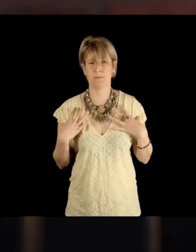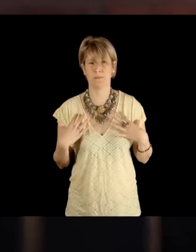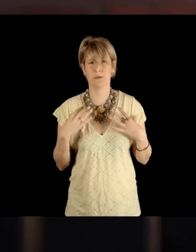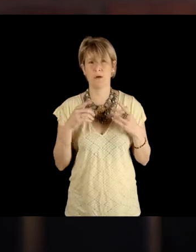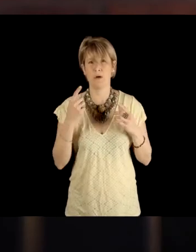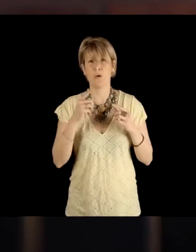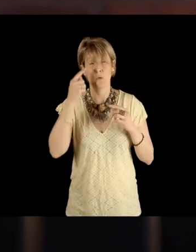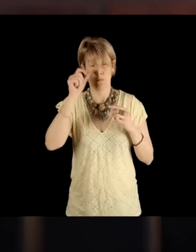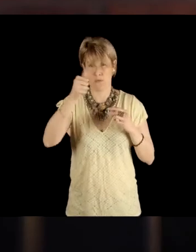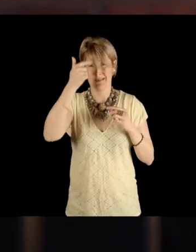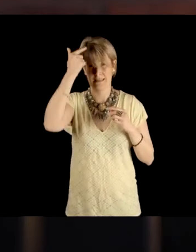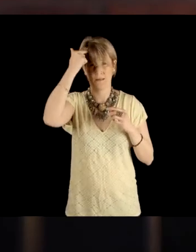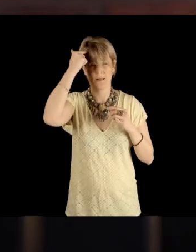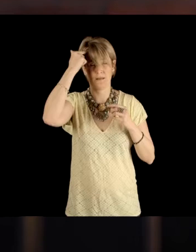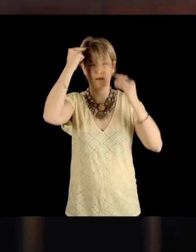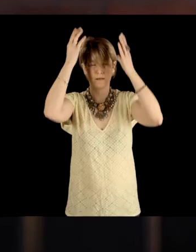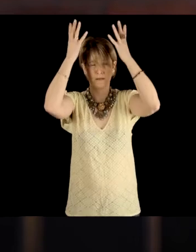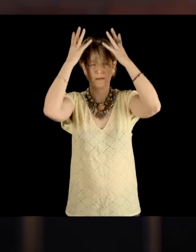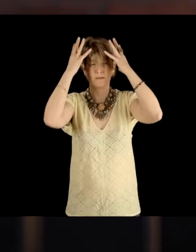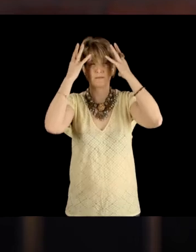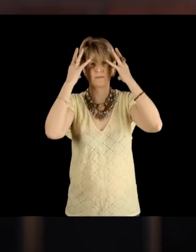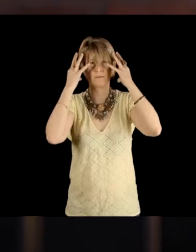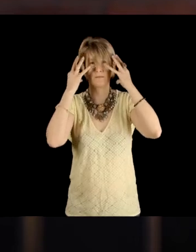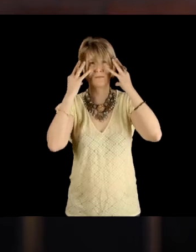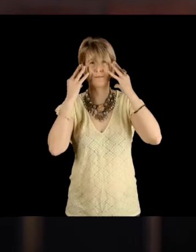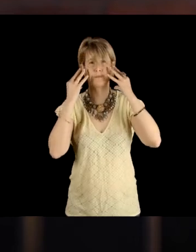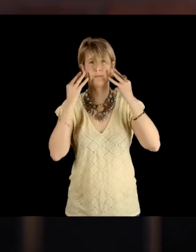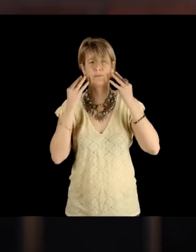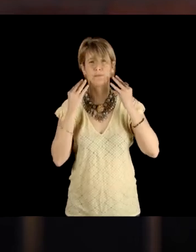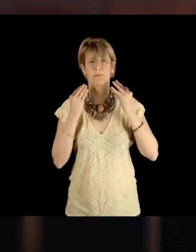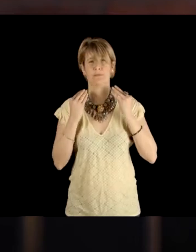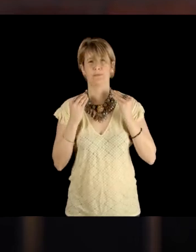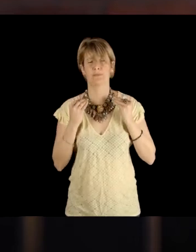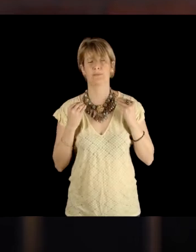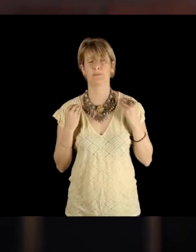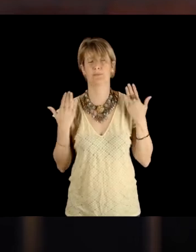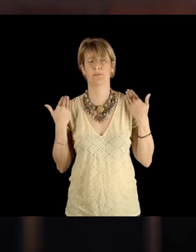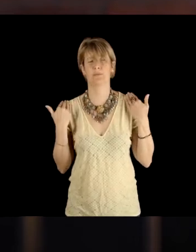helping us remove these complexities and impurities.